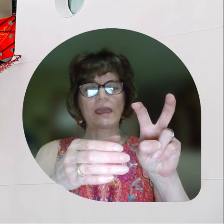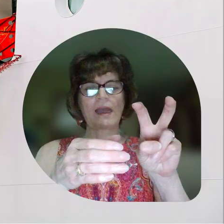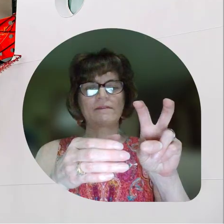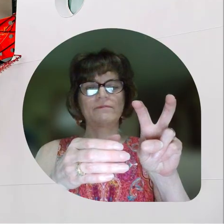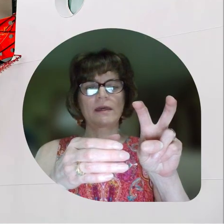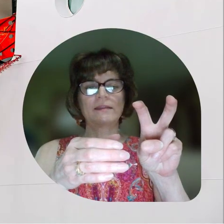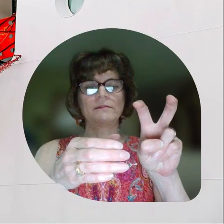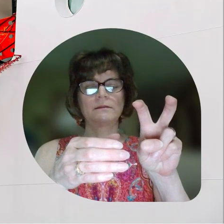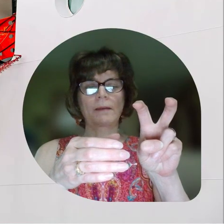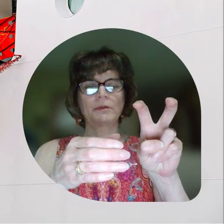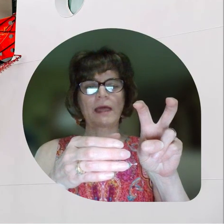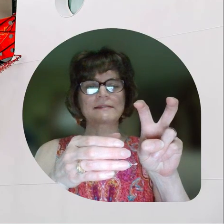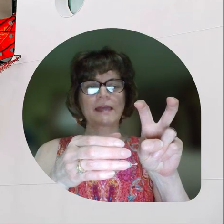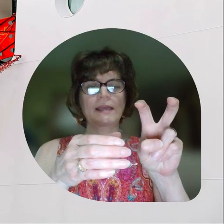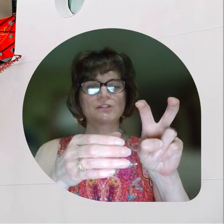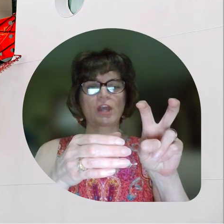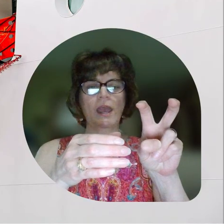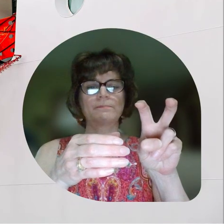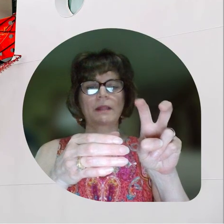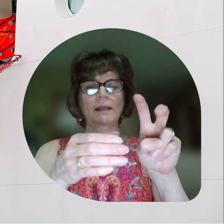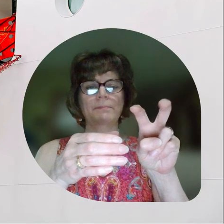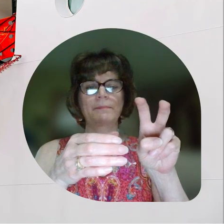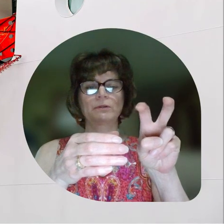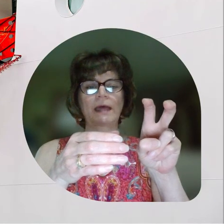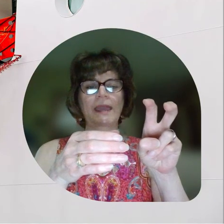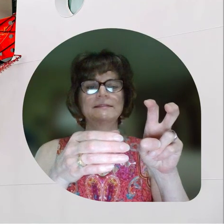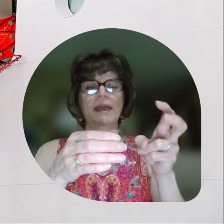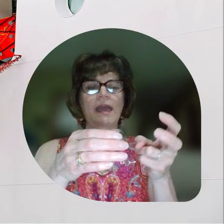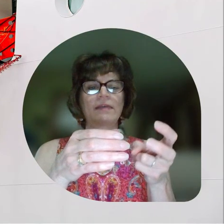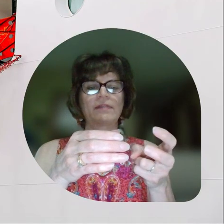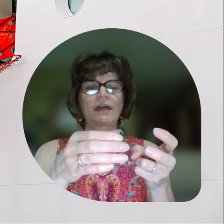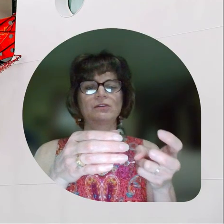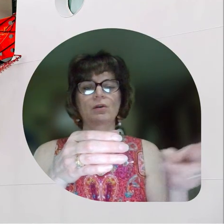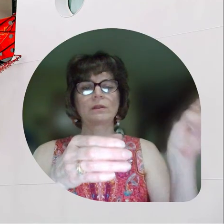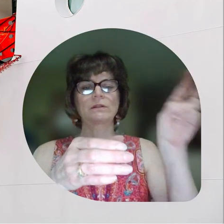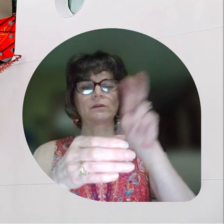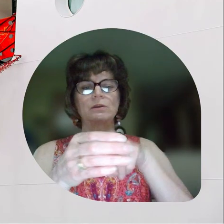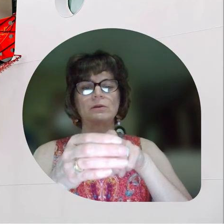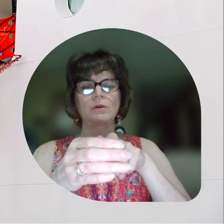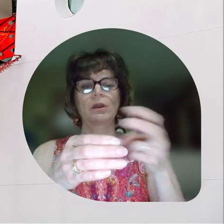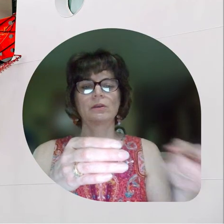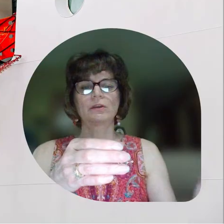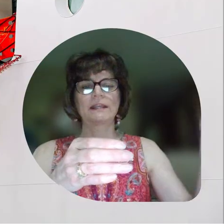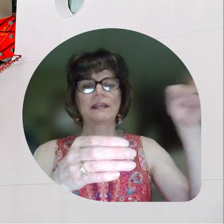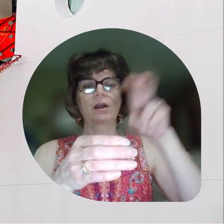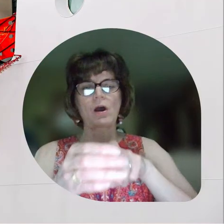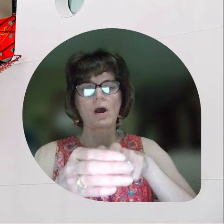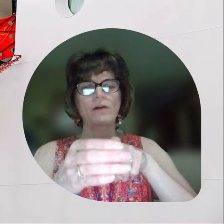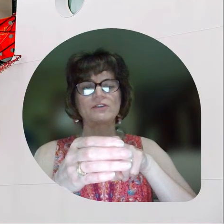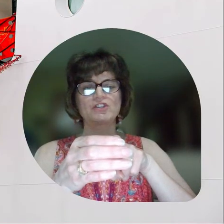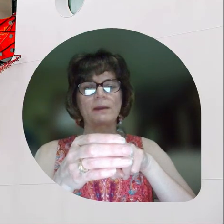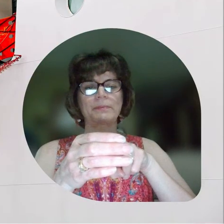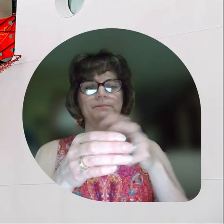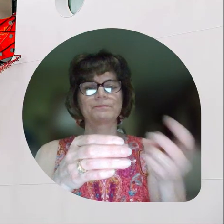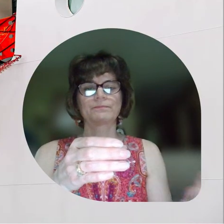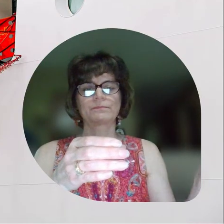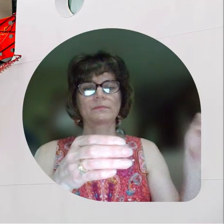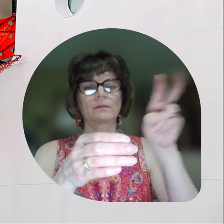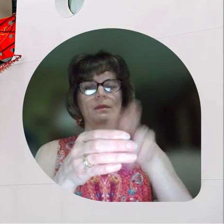going to have a double X hand shape like people leg. And then you're getting on the